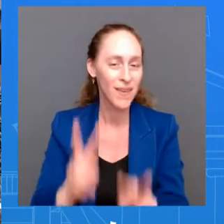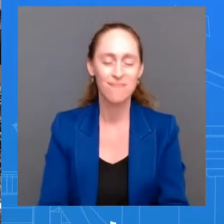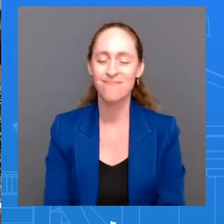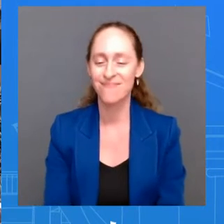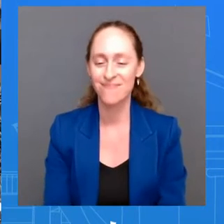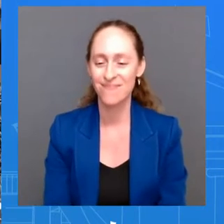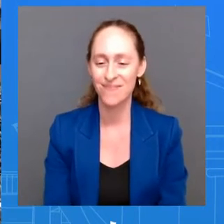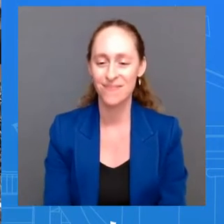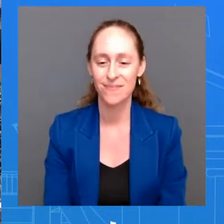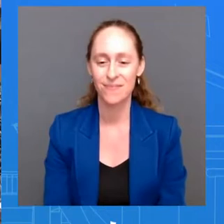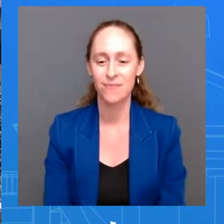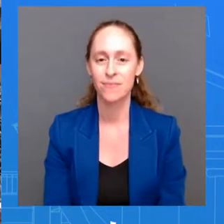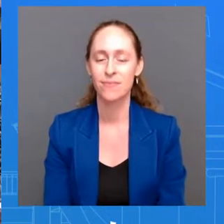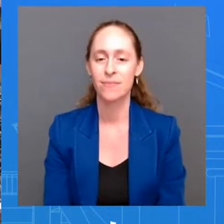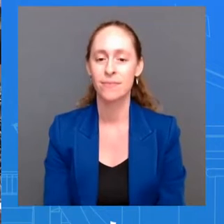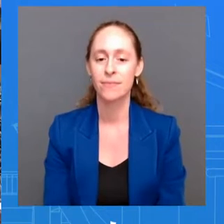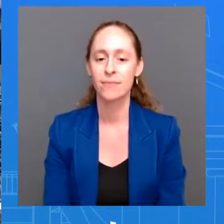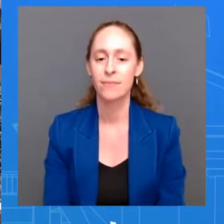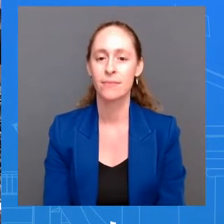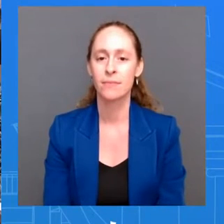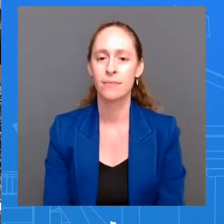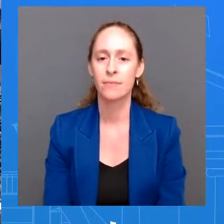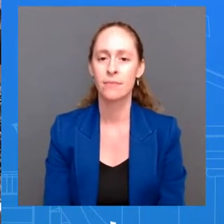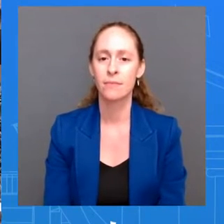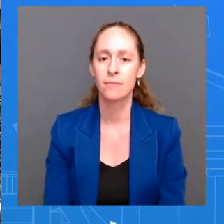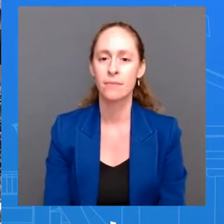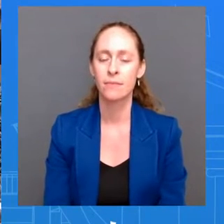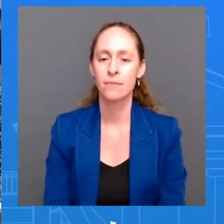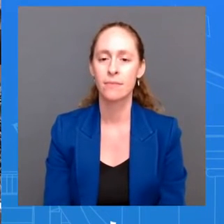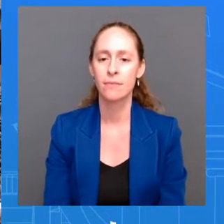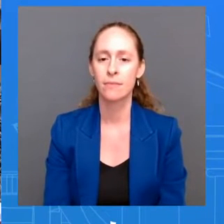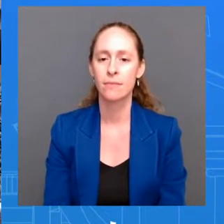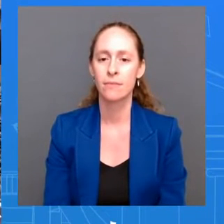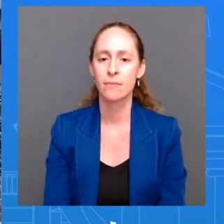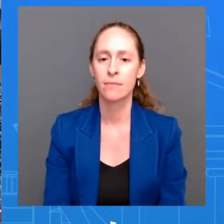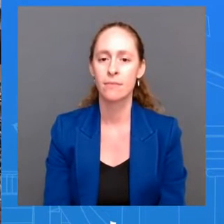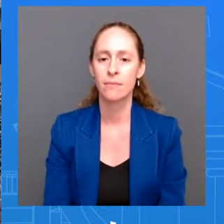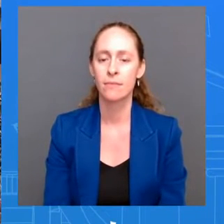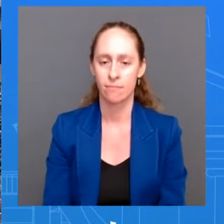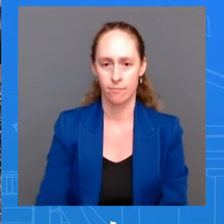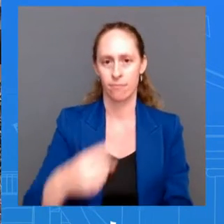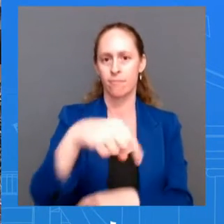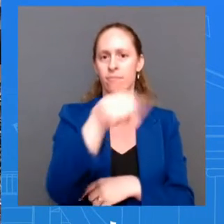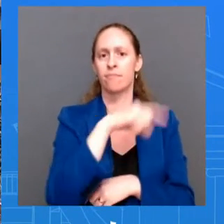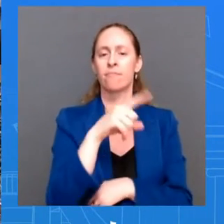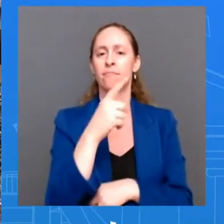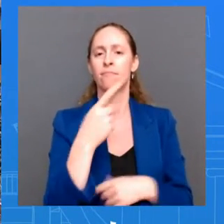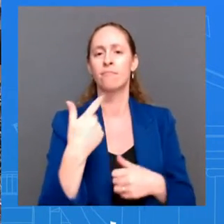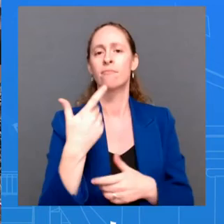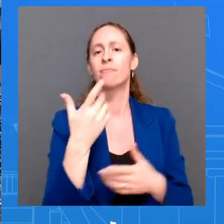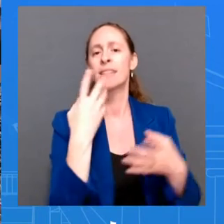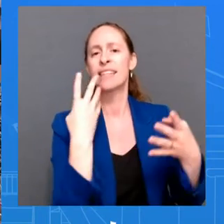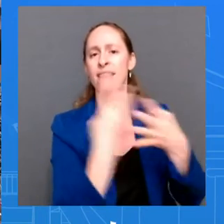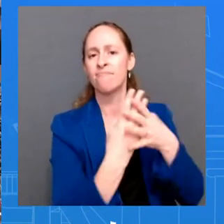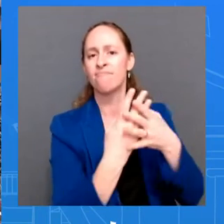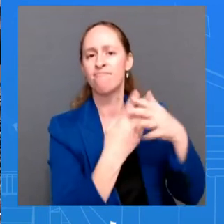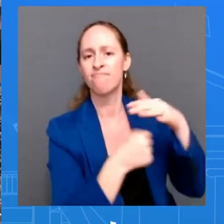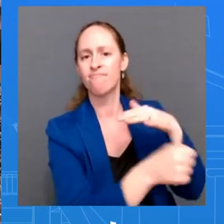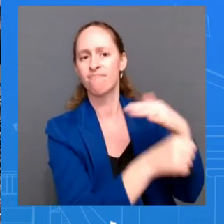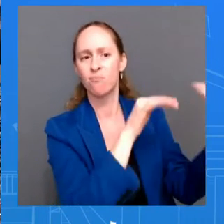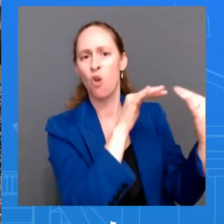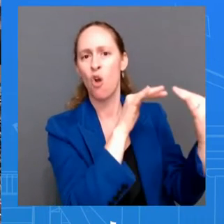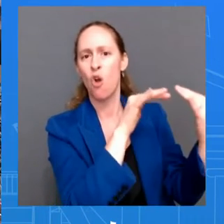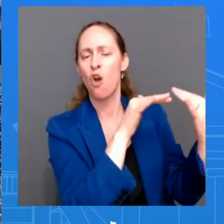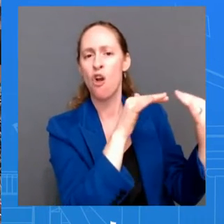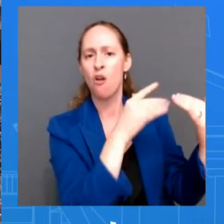Ukrainian POWs have been killed and injured in a shelling of a detention facility in Donbas. Both Russia and Ukraine